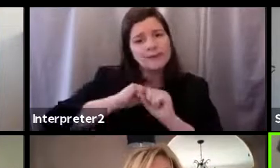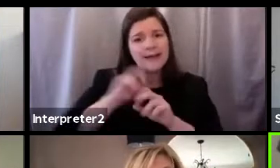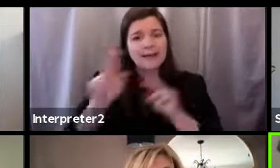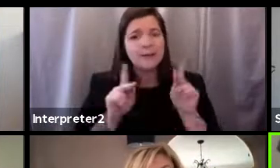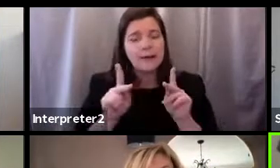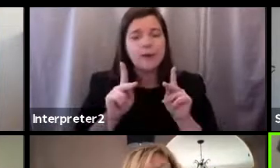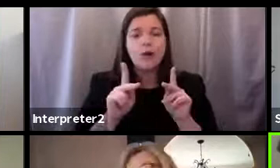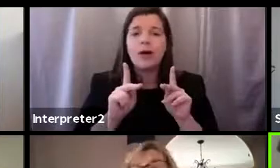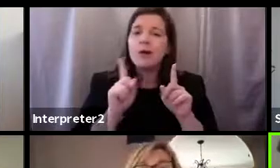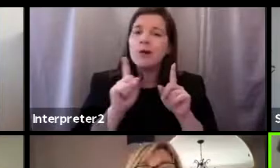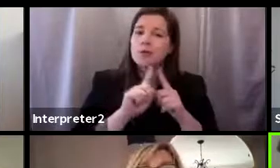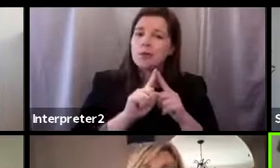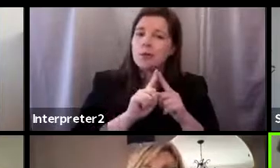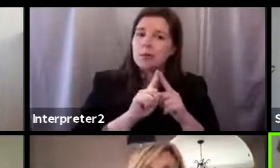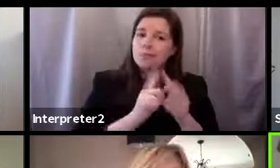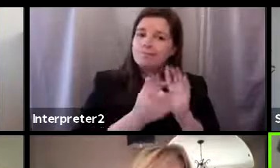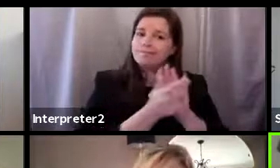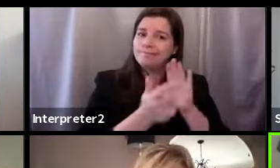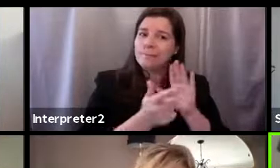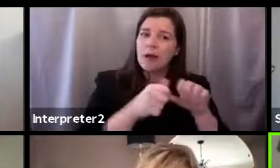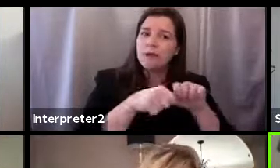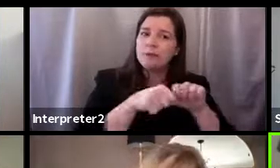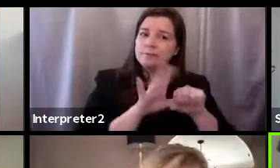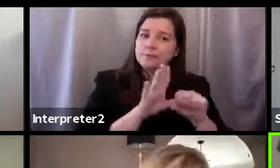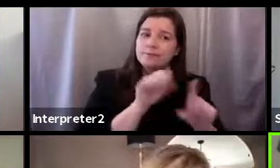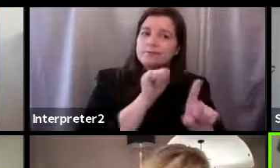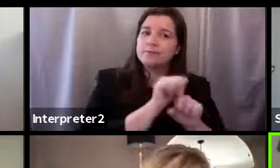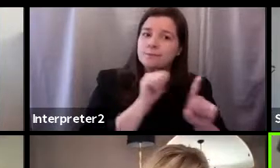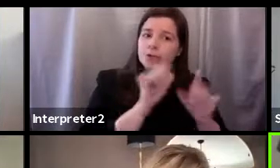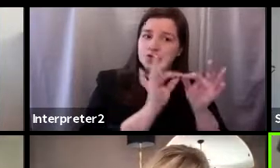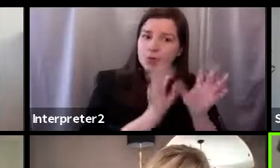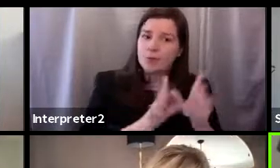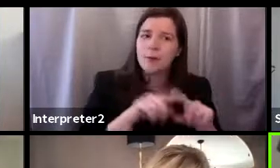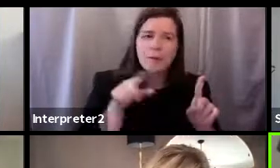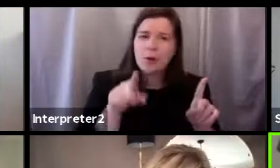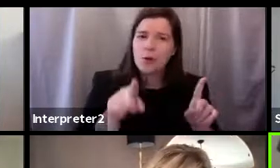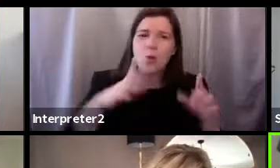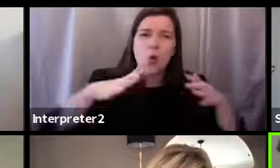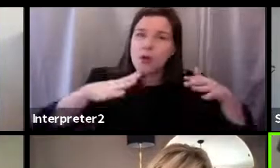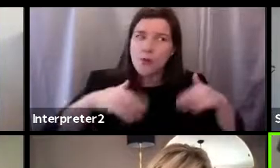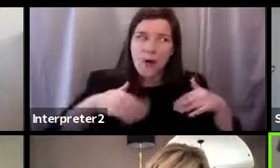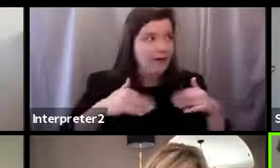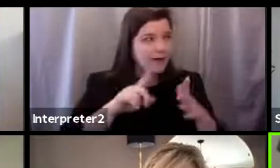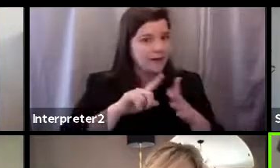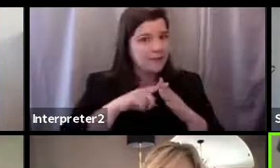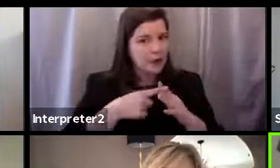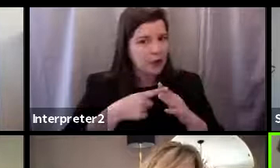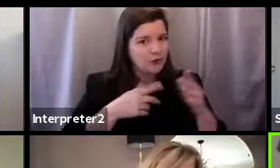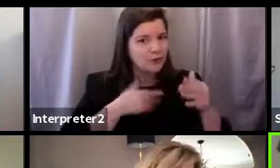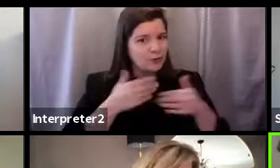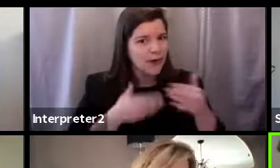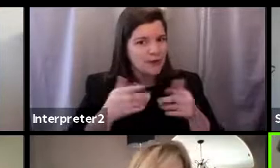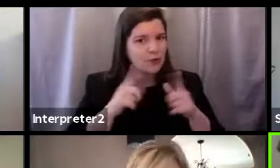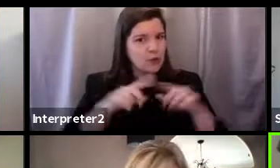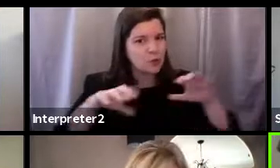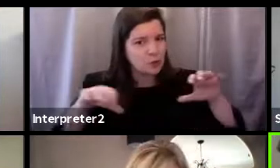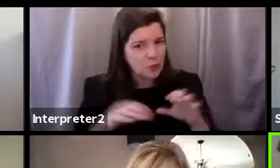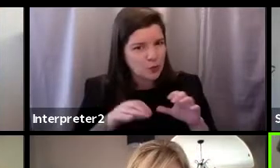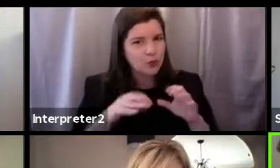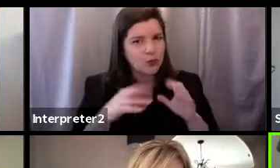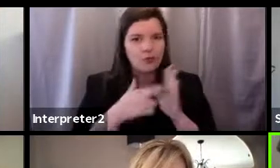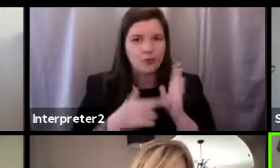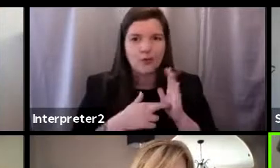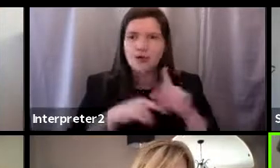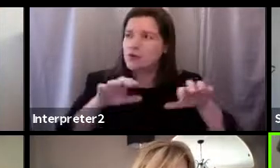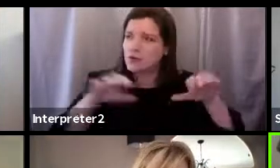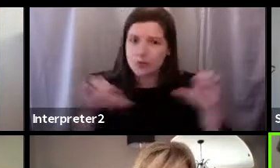unskilled or unethical use of interpreters. But you have not yet promulgated any regulations. And so what I'm looking for